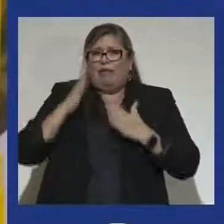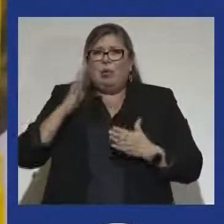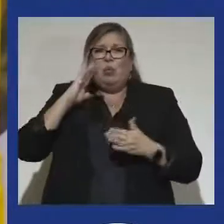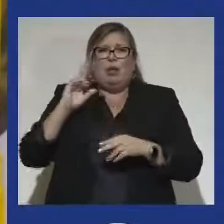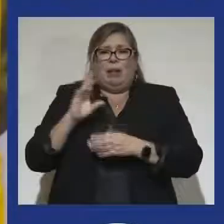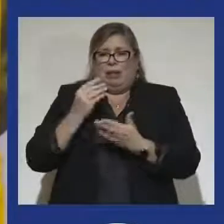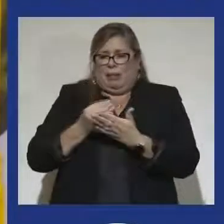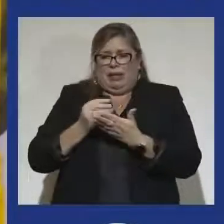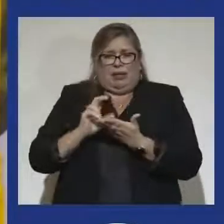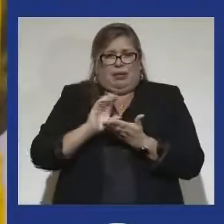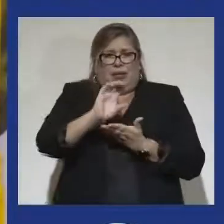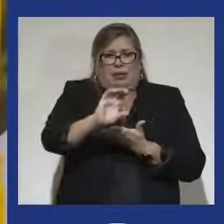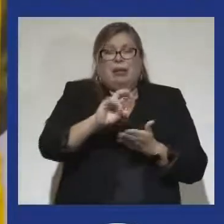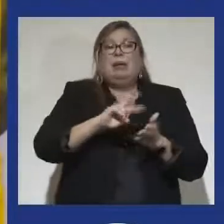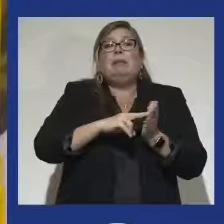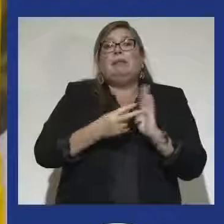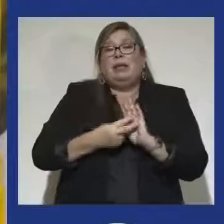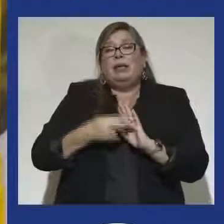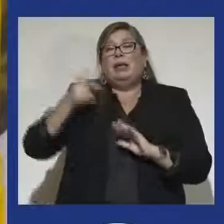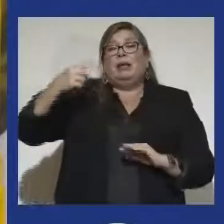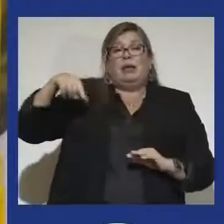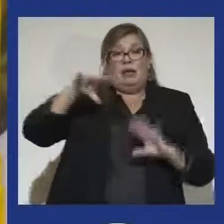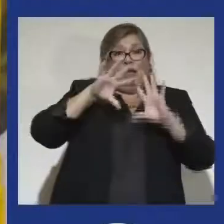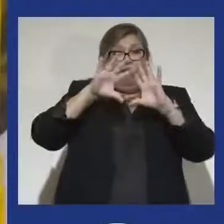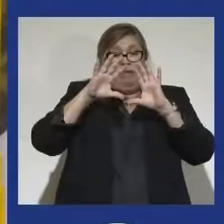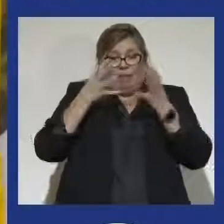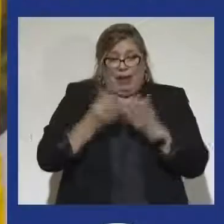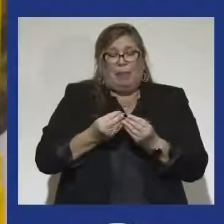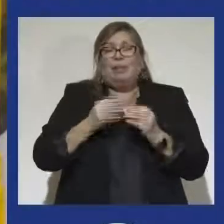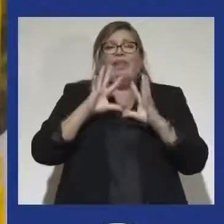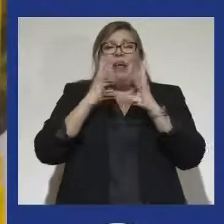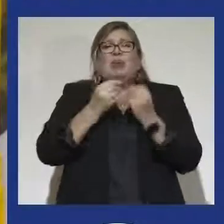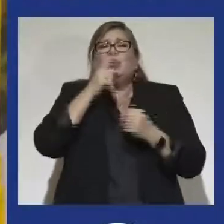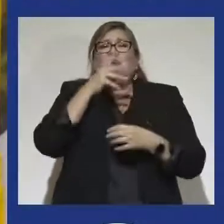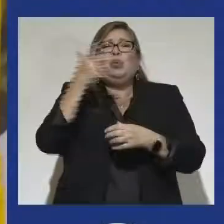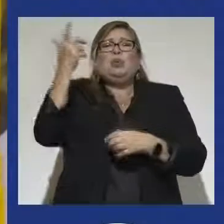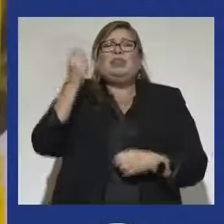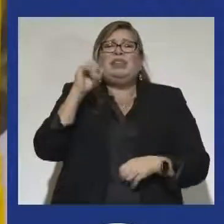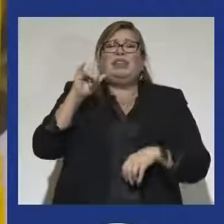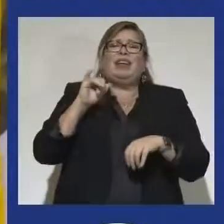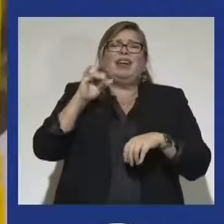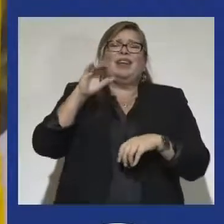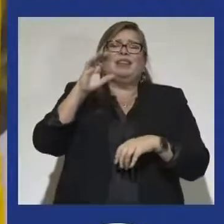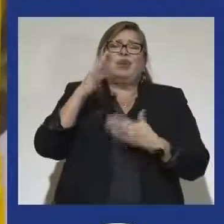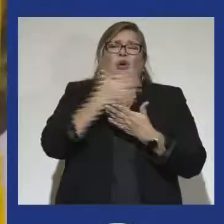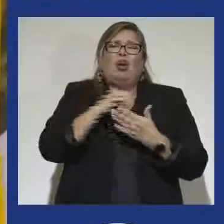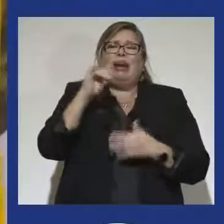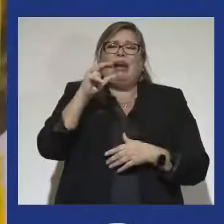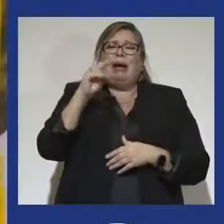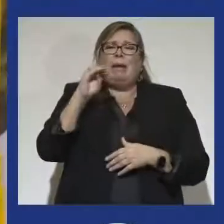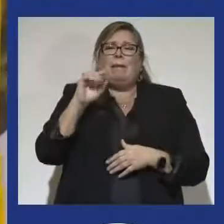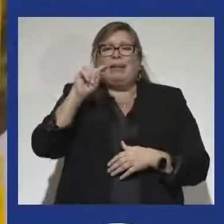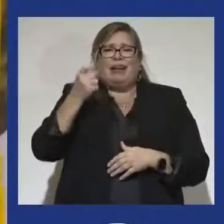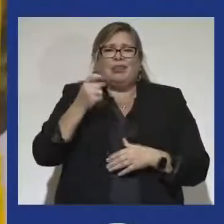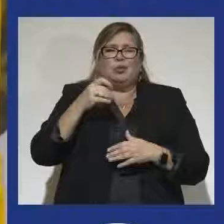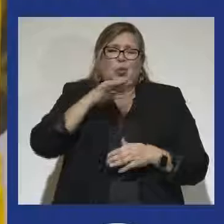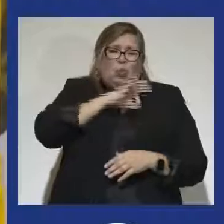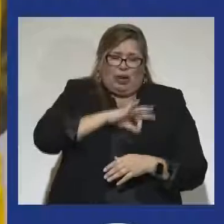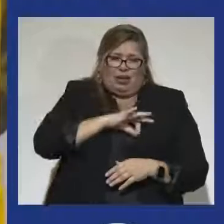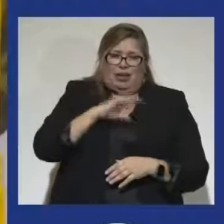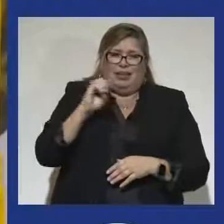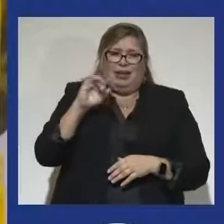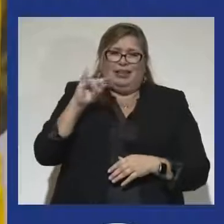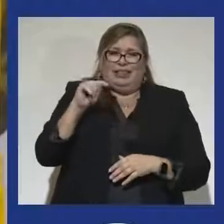the families who received an EITC benefit from the 2019 tax year, so those who received it last